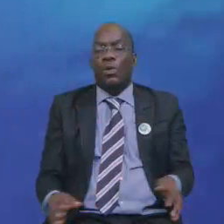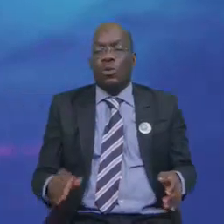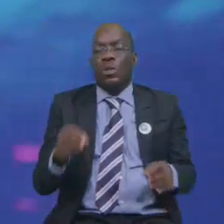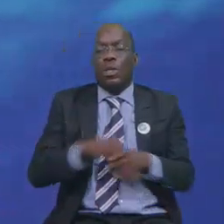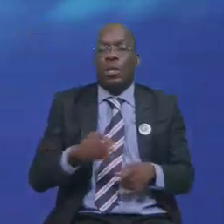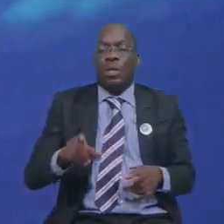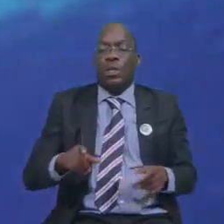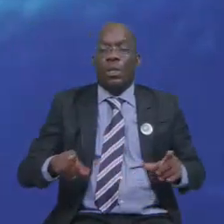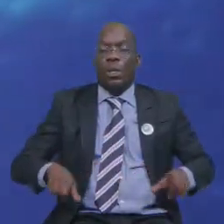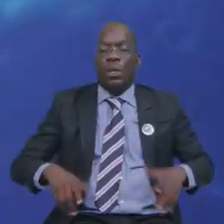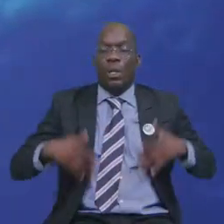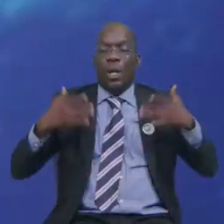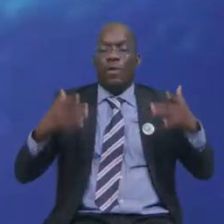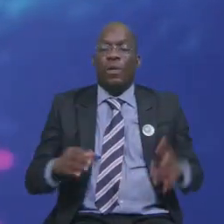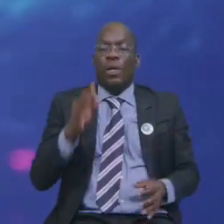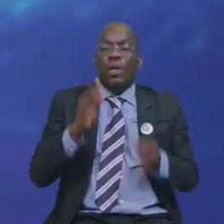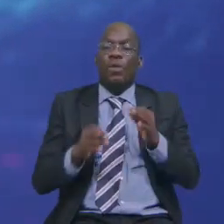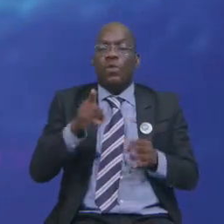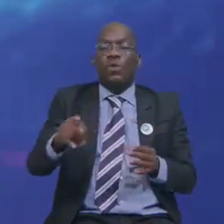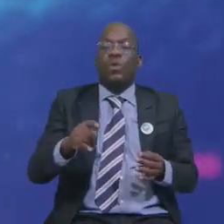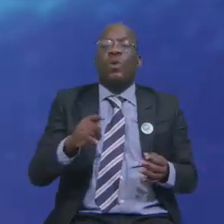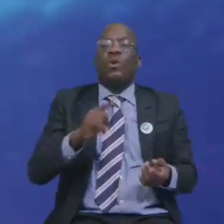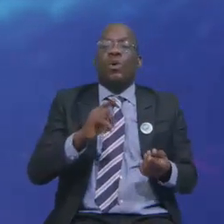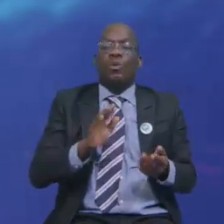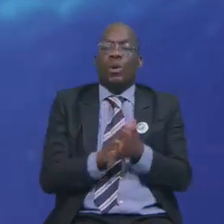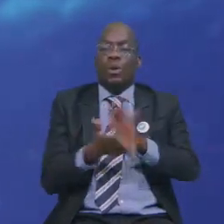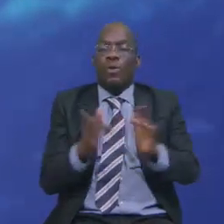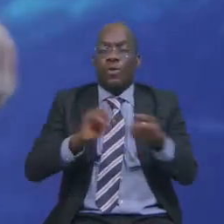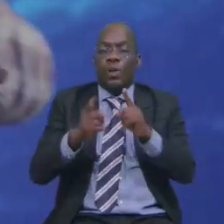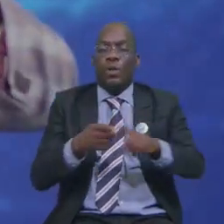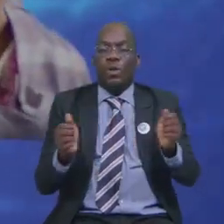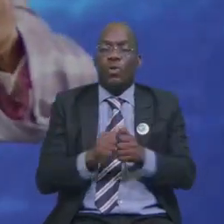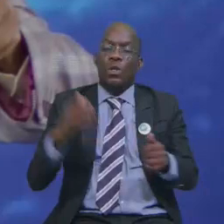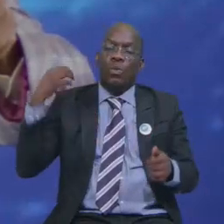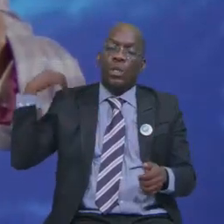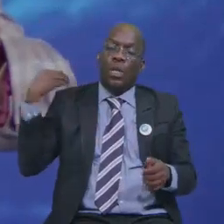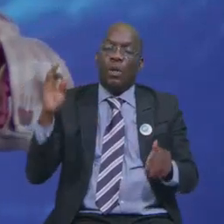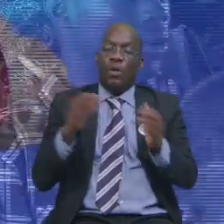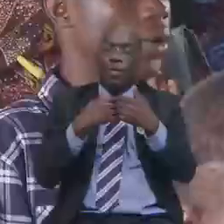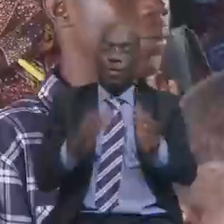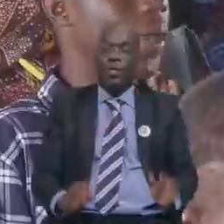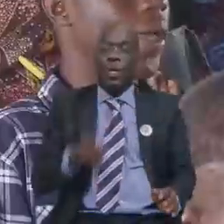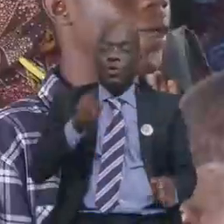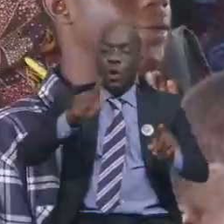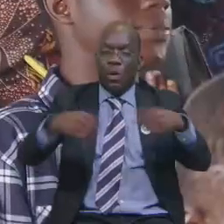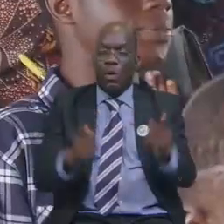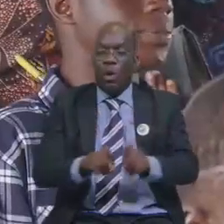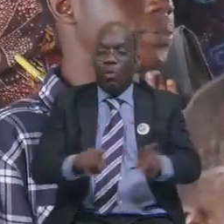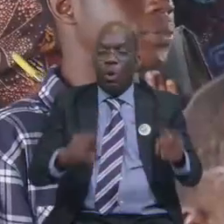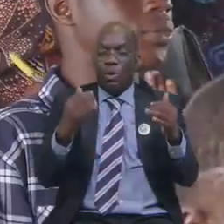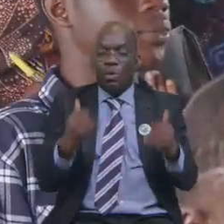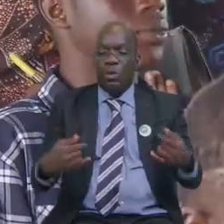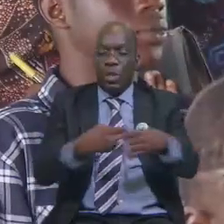the lords of losers, you are gone. But today, you come back. Yeah. There